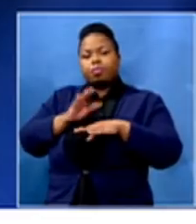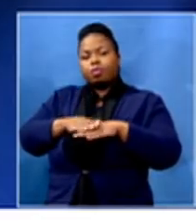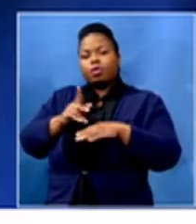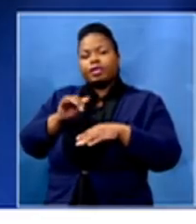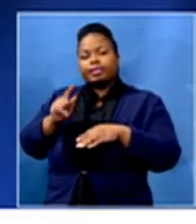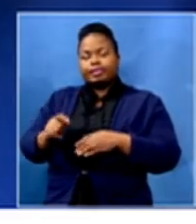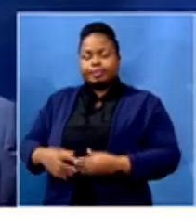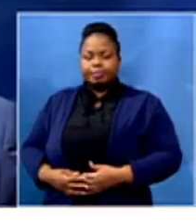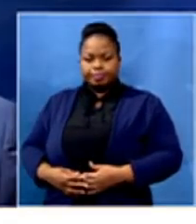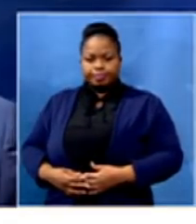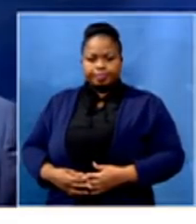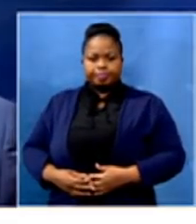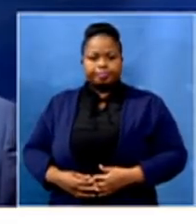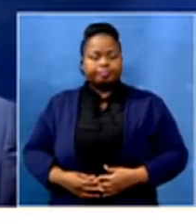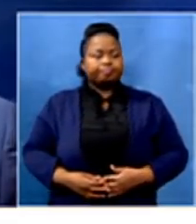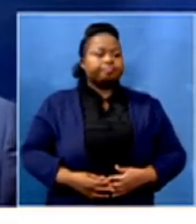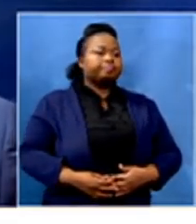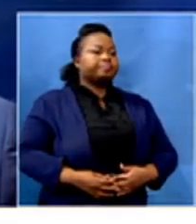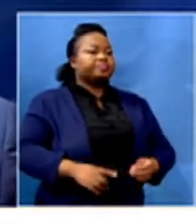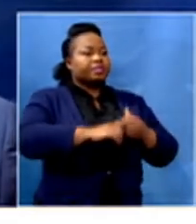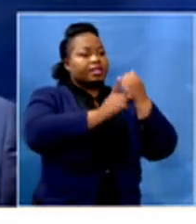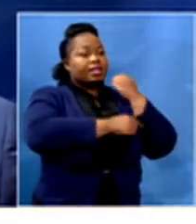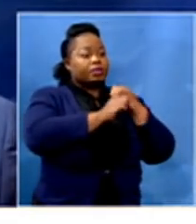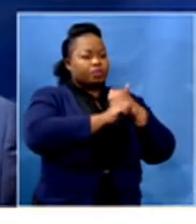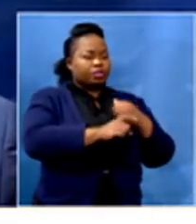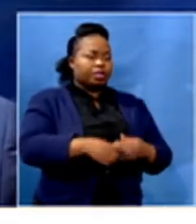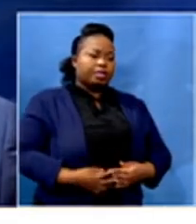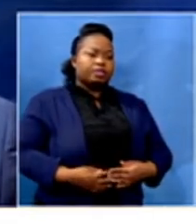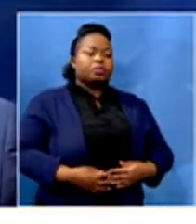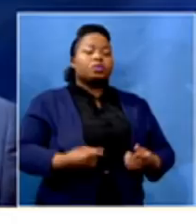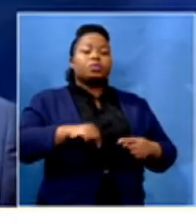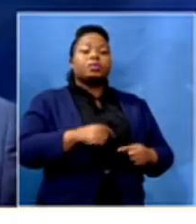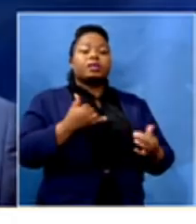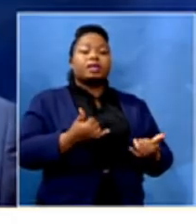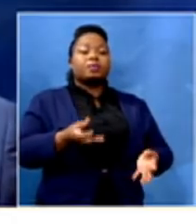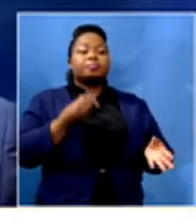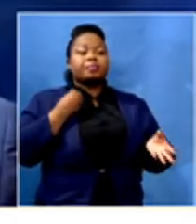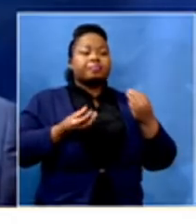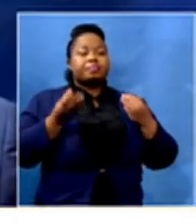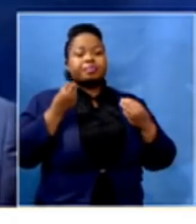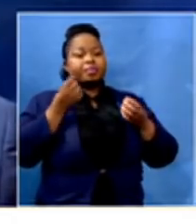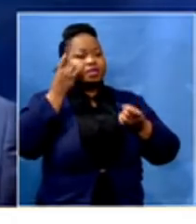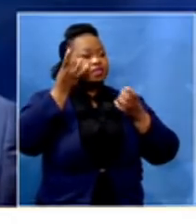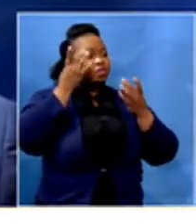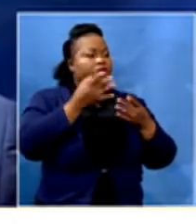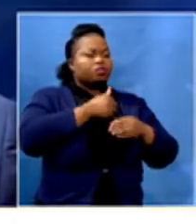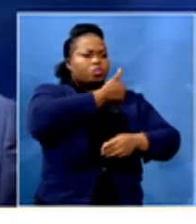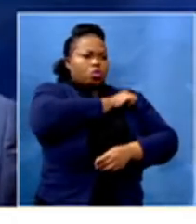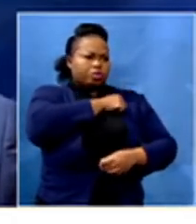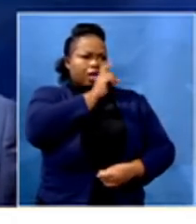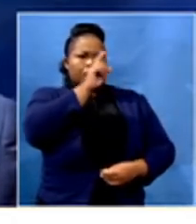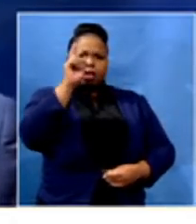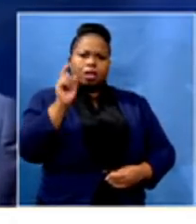tests. Last question to you, because I know you have to go. We are receiving a lot of information coming from certain hospitals